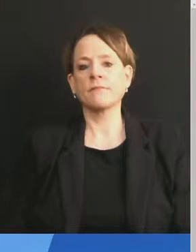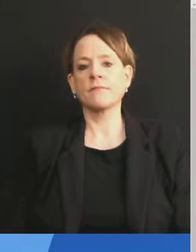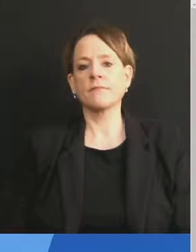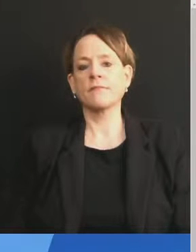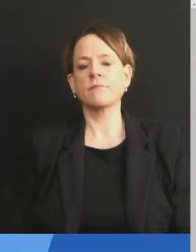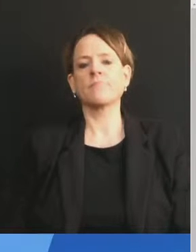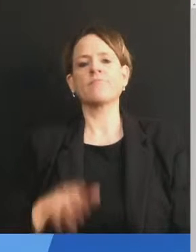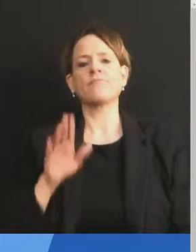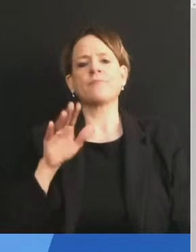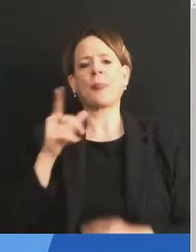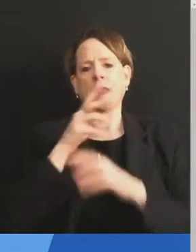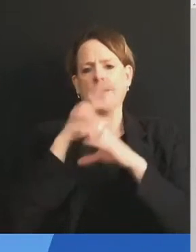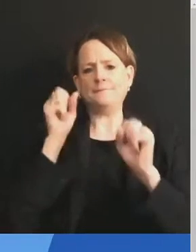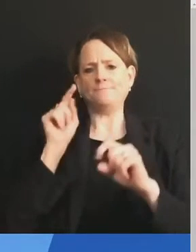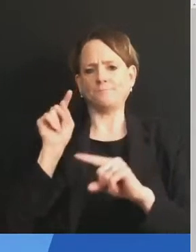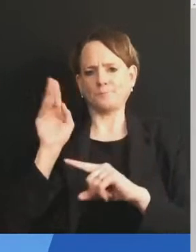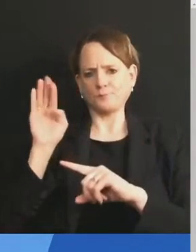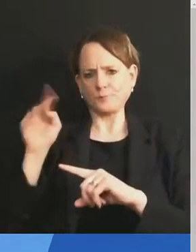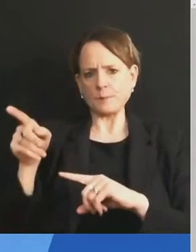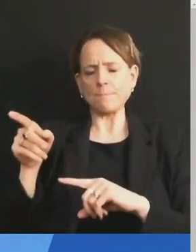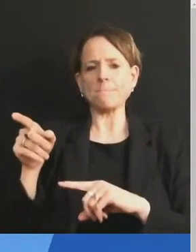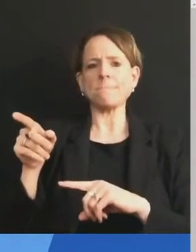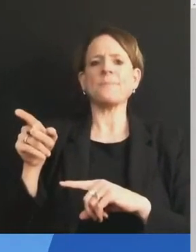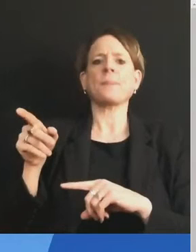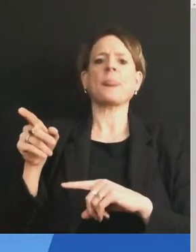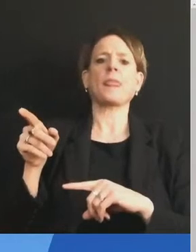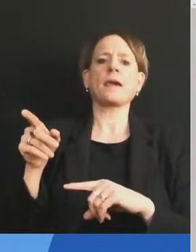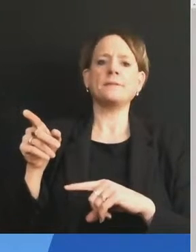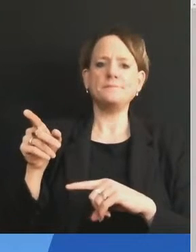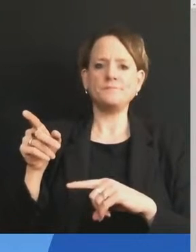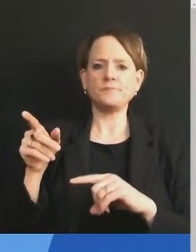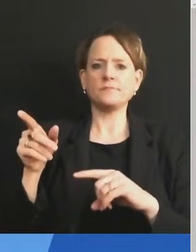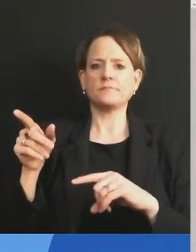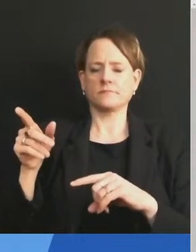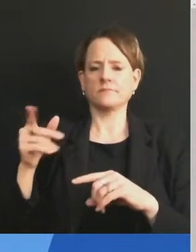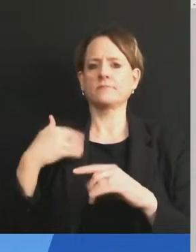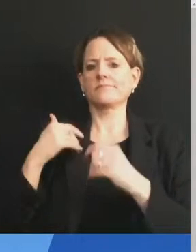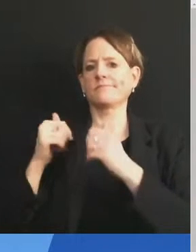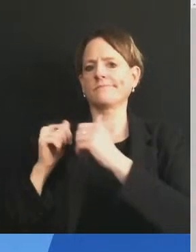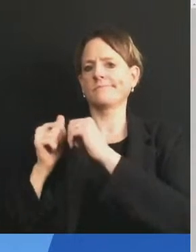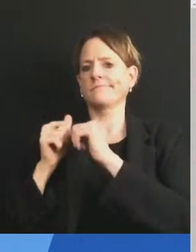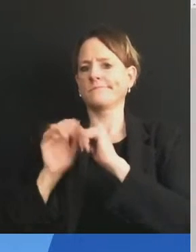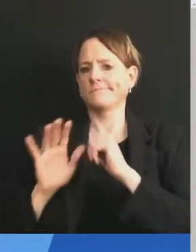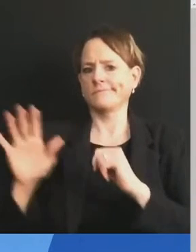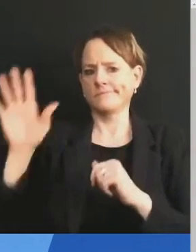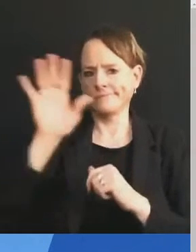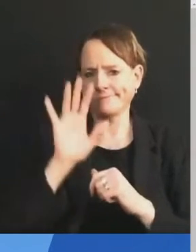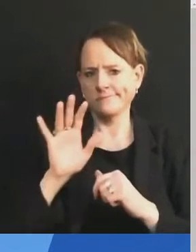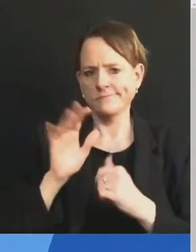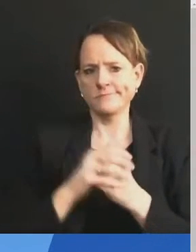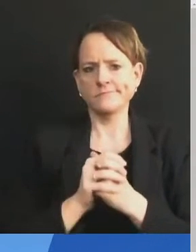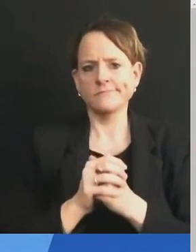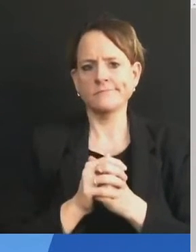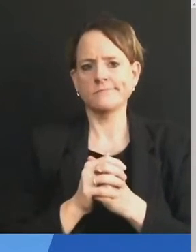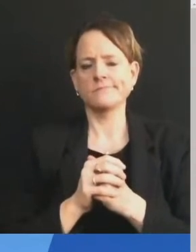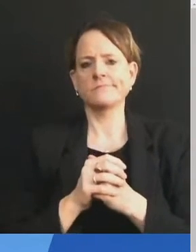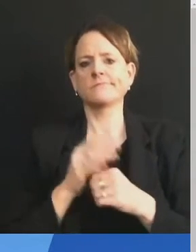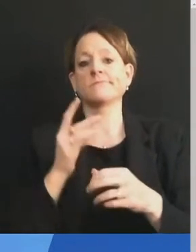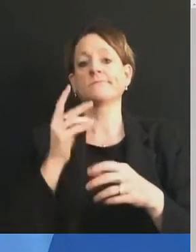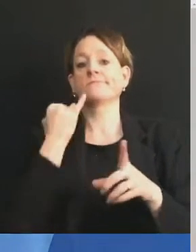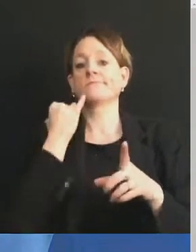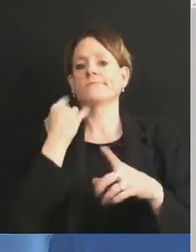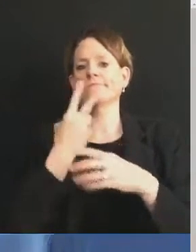leading into the election, have the campaigns been working with state health officials, and what does that communication look like?